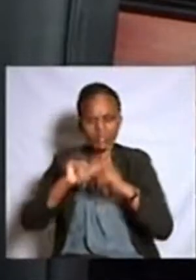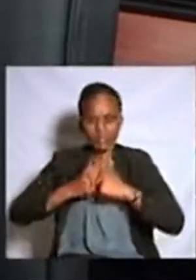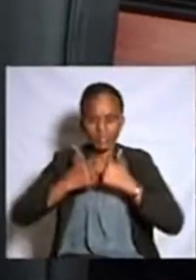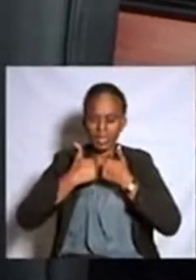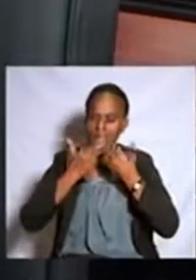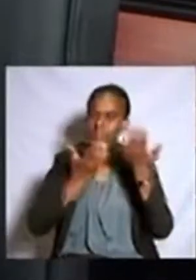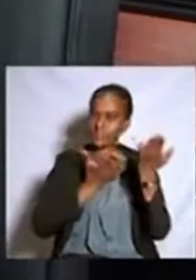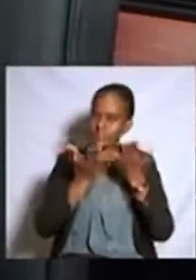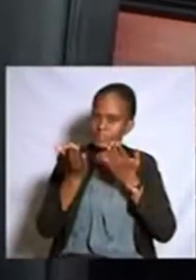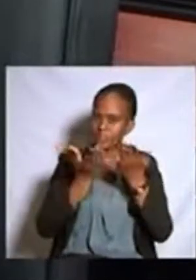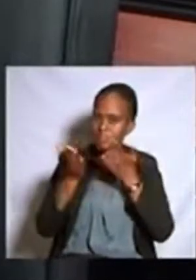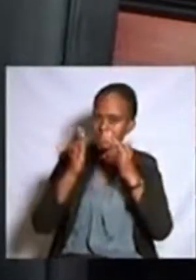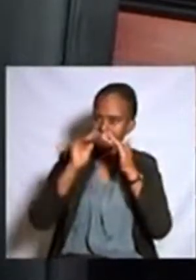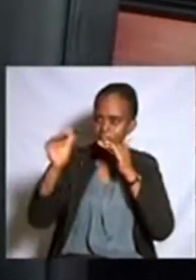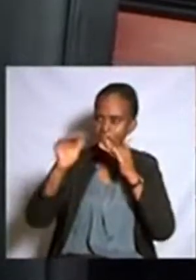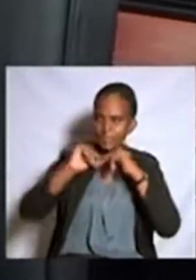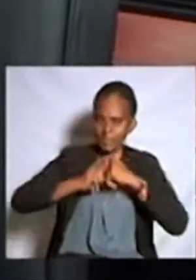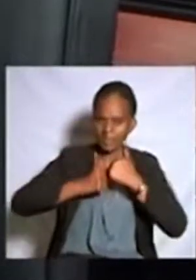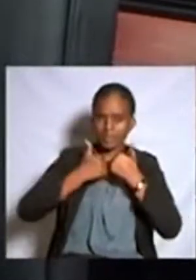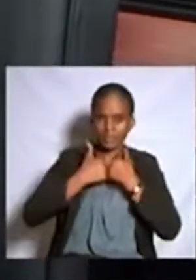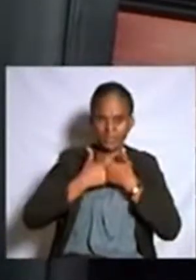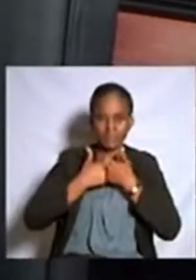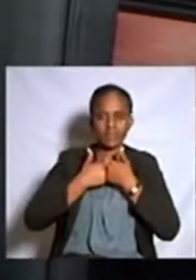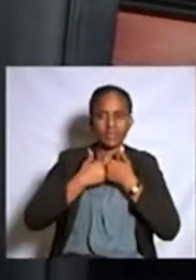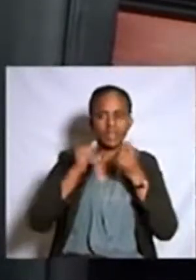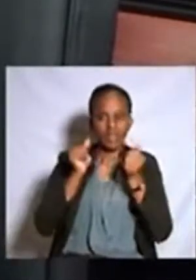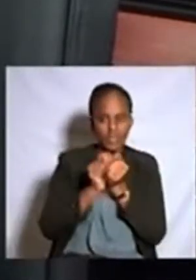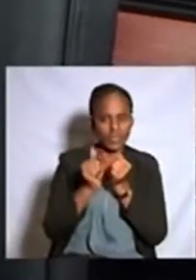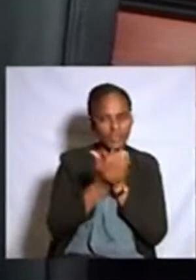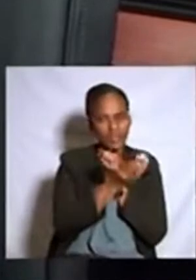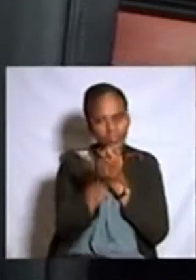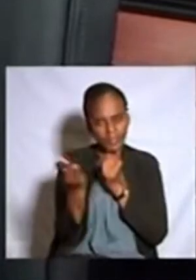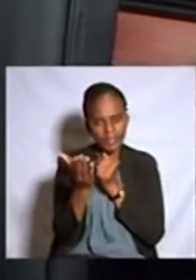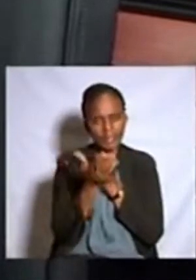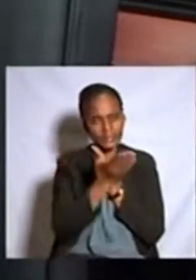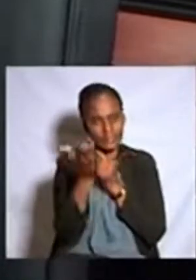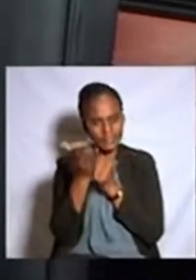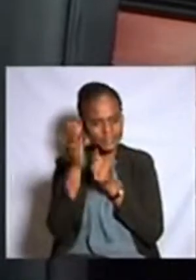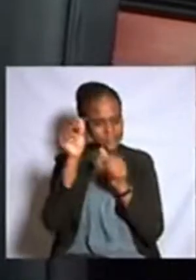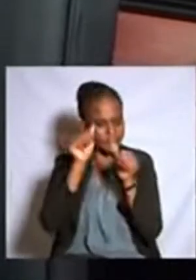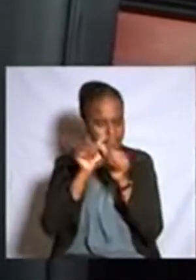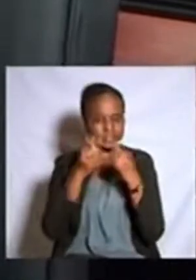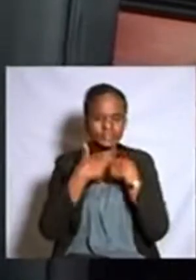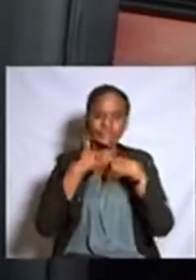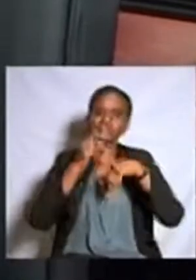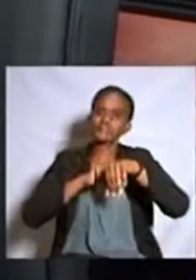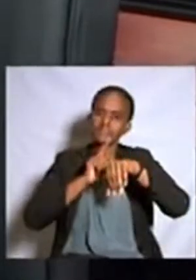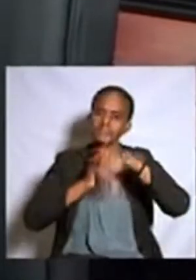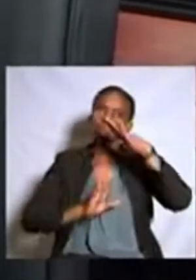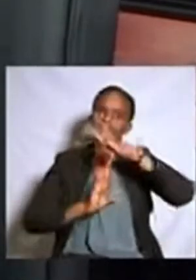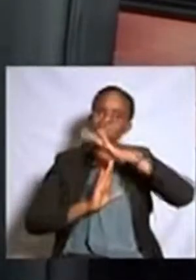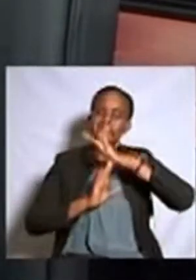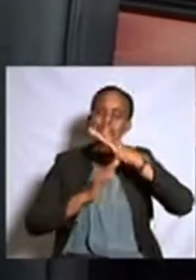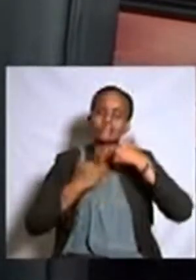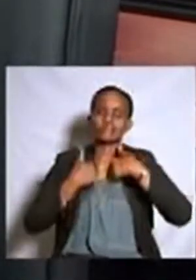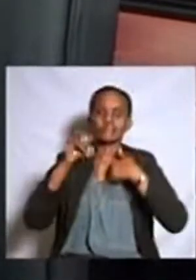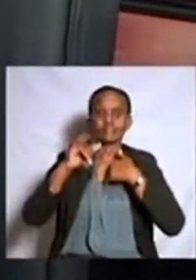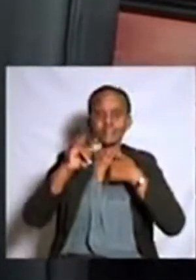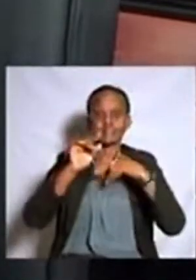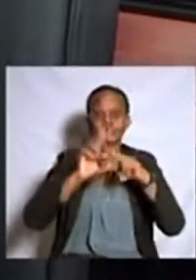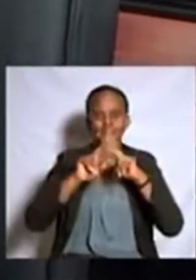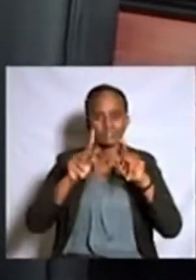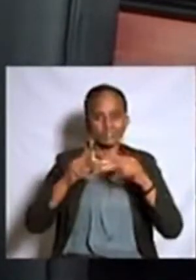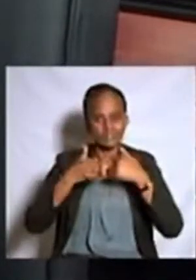agreements which we enter into with them, and these agreements do have timelines. Yes, Chair, they do